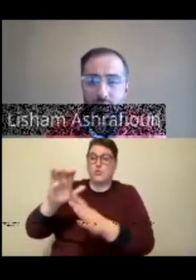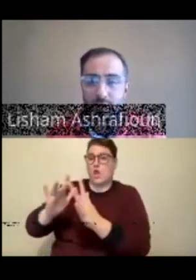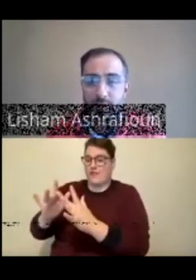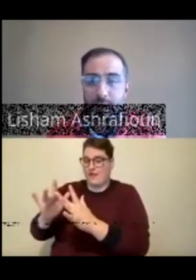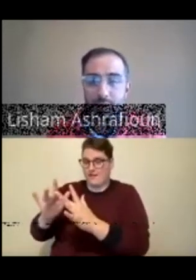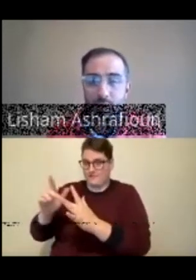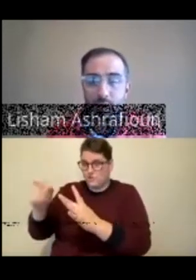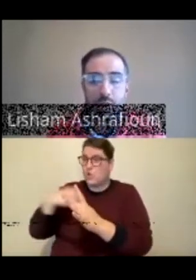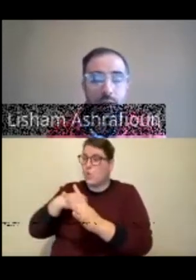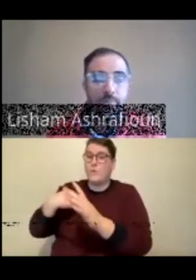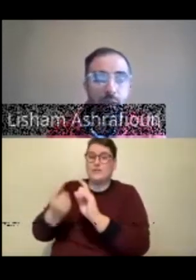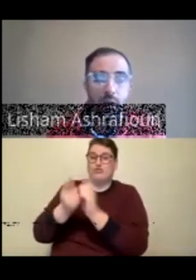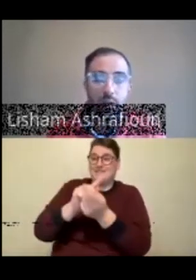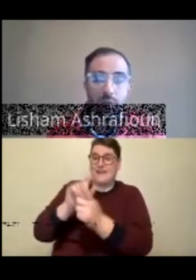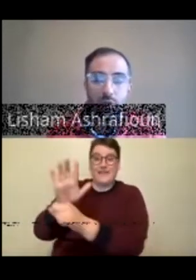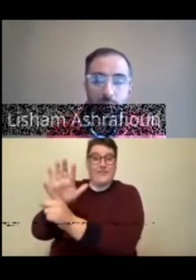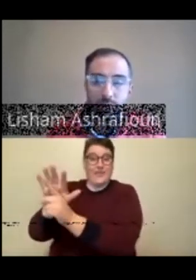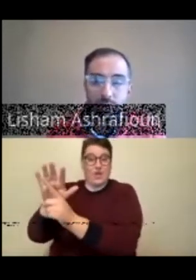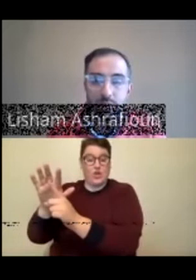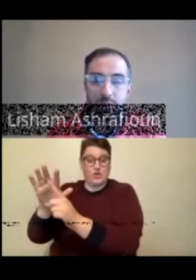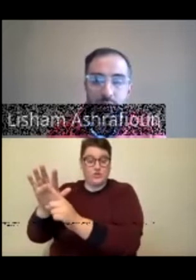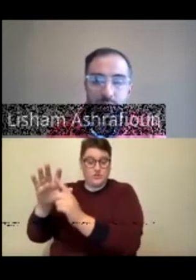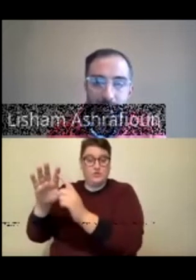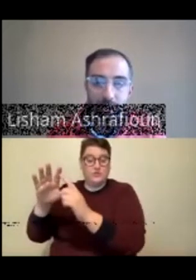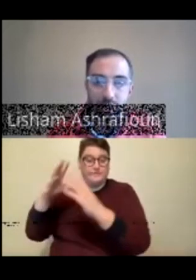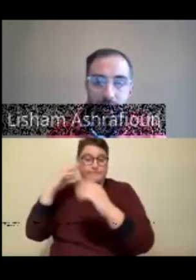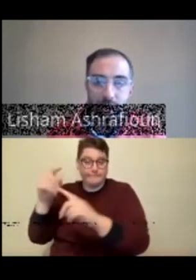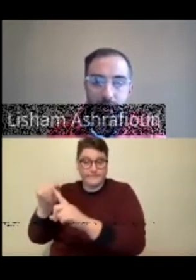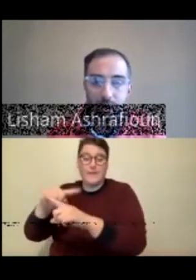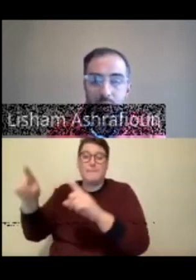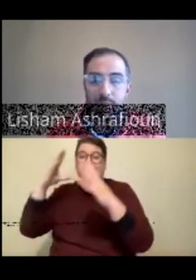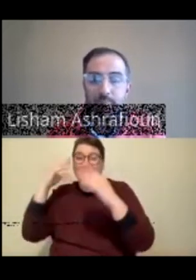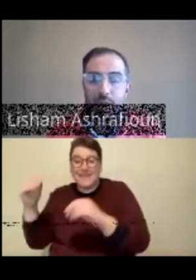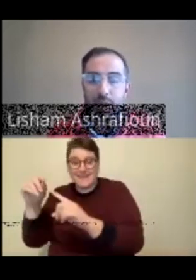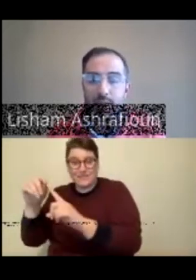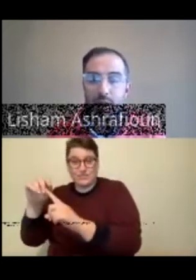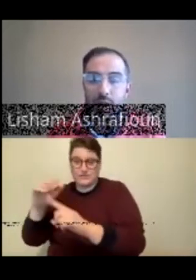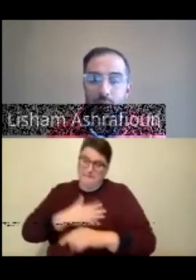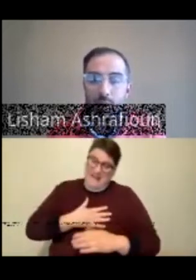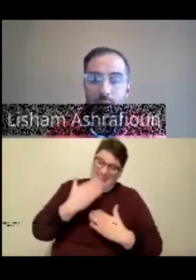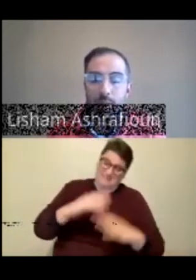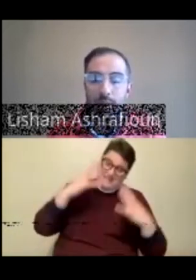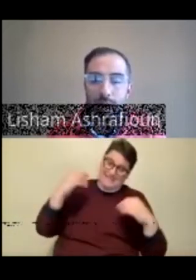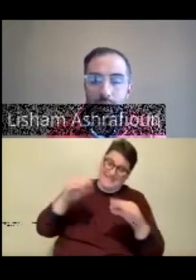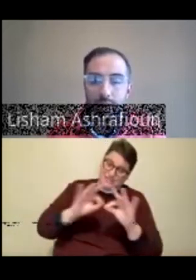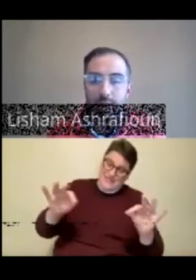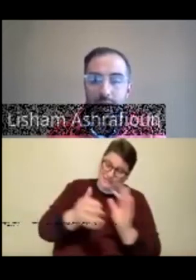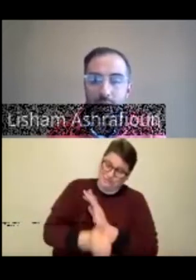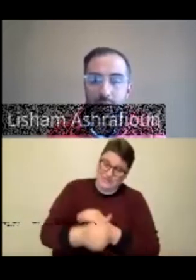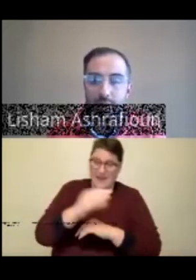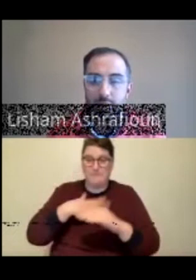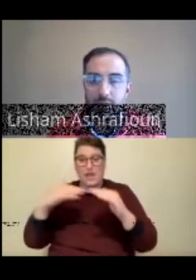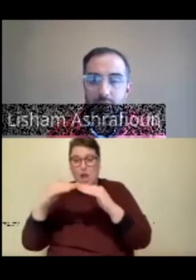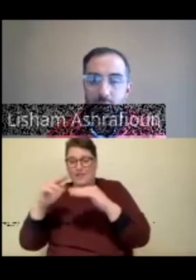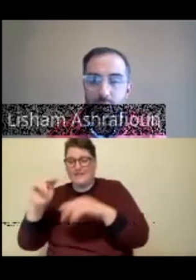Swedish version of the manual. Unfortunately, between the Danish that I know and my colleague Nick